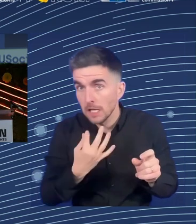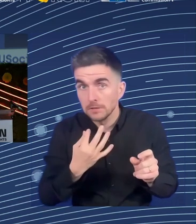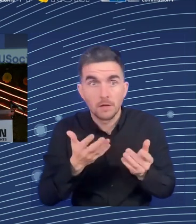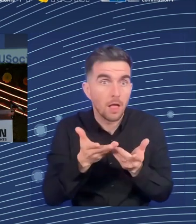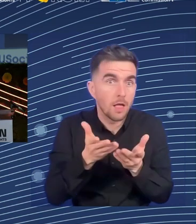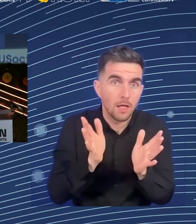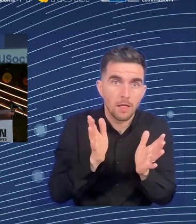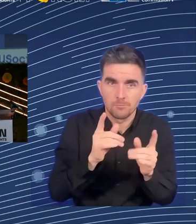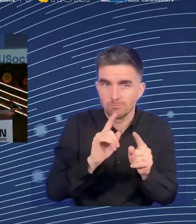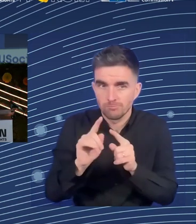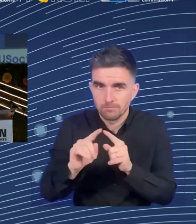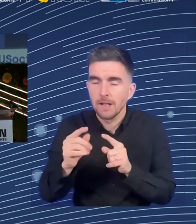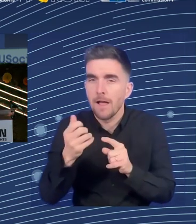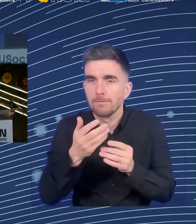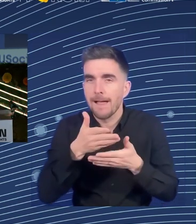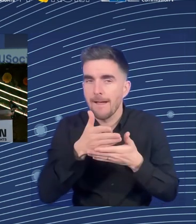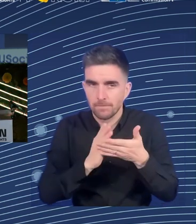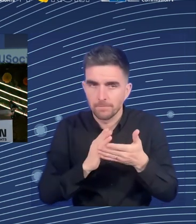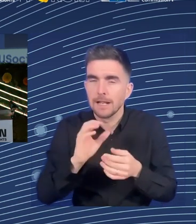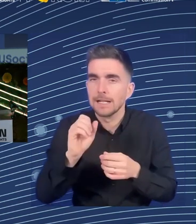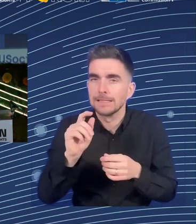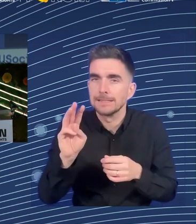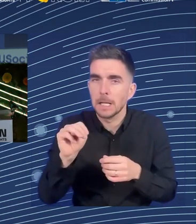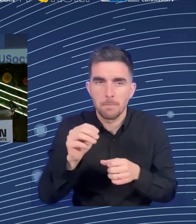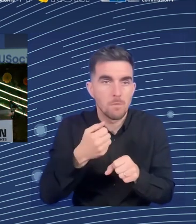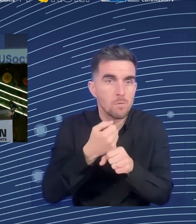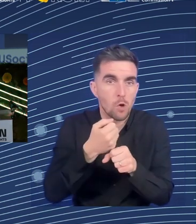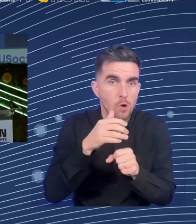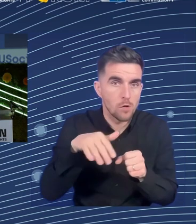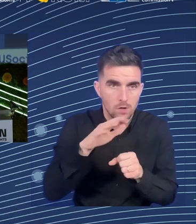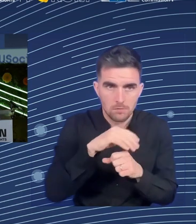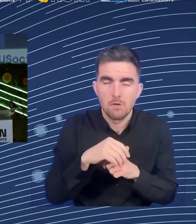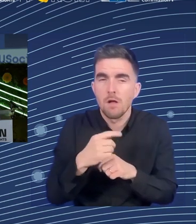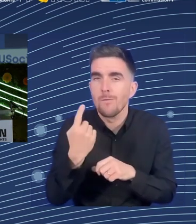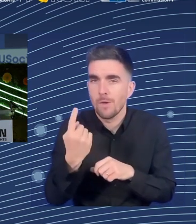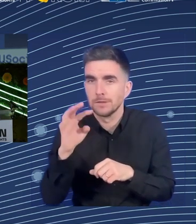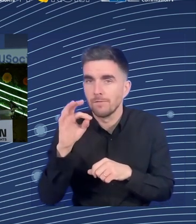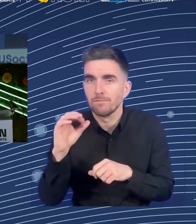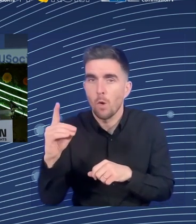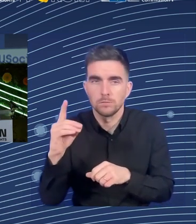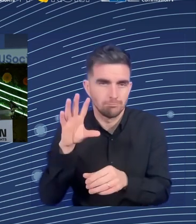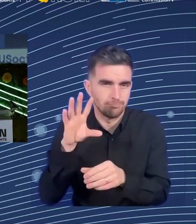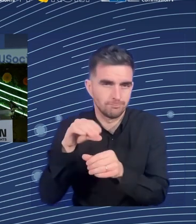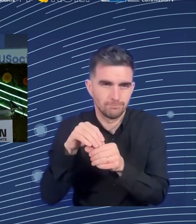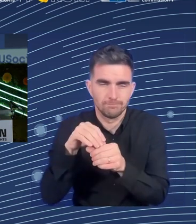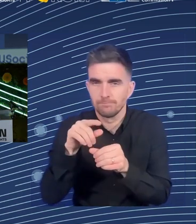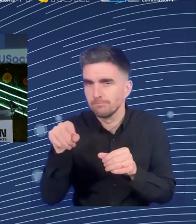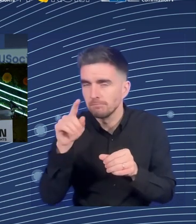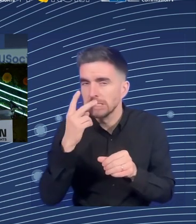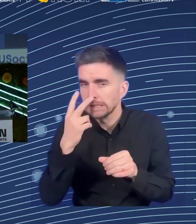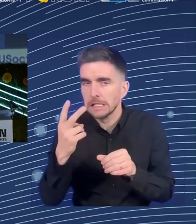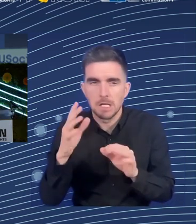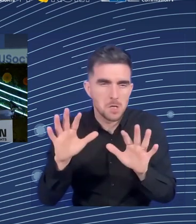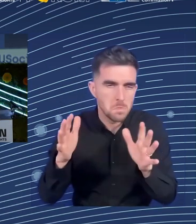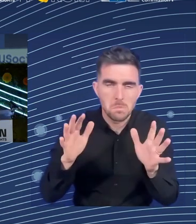proportion of the gender employment gap. And then with this, I want to conclude and highlight the importance